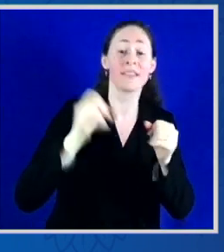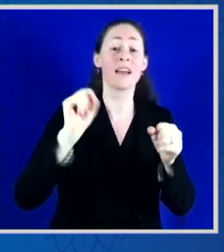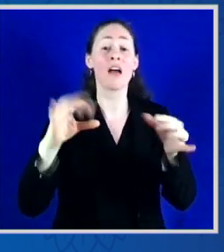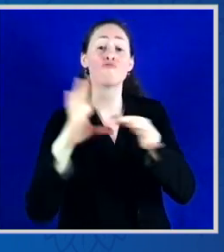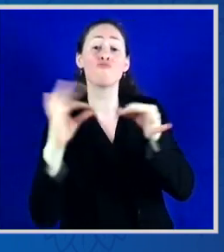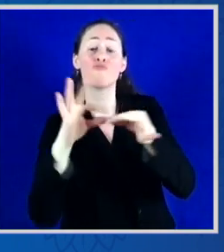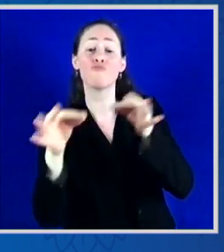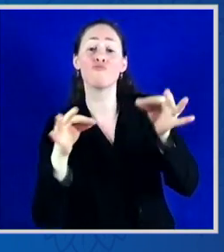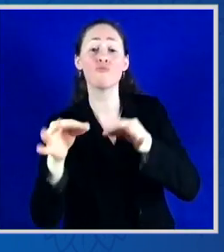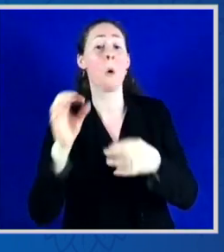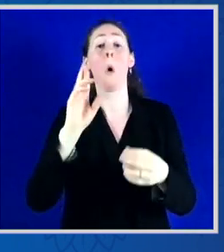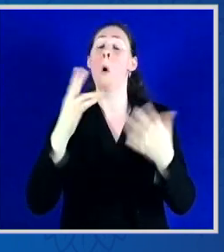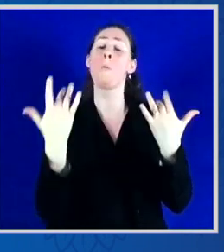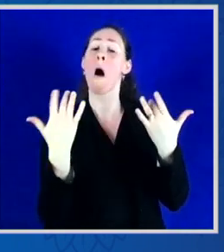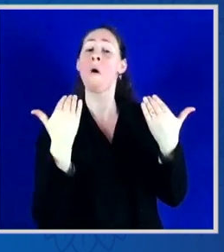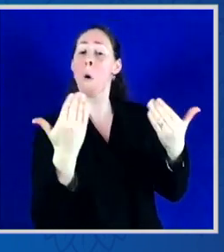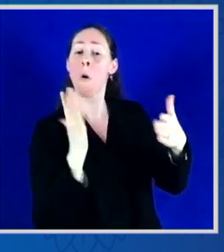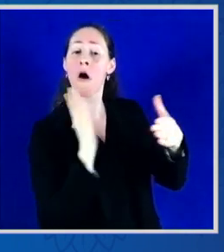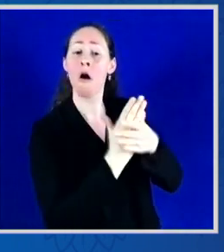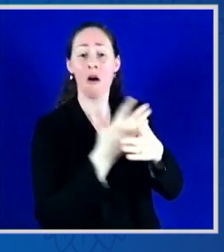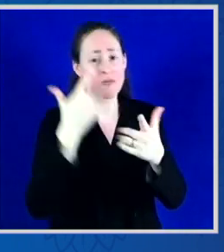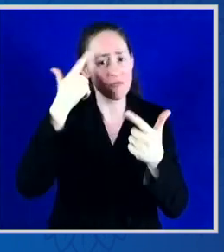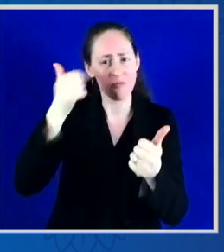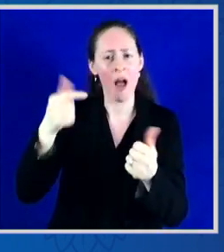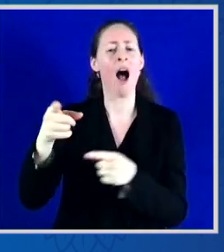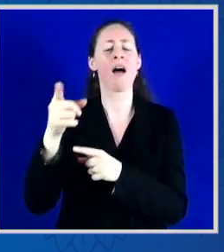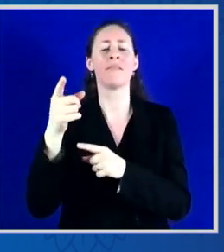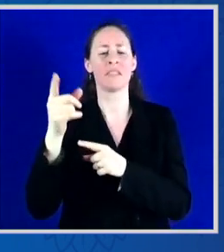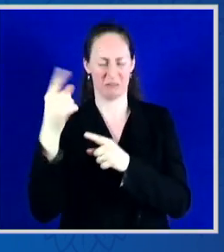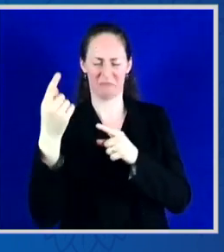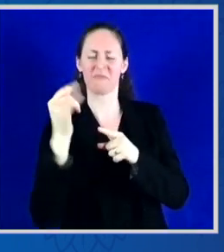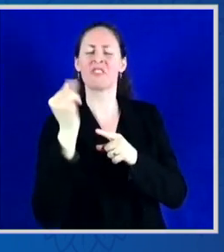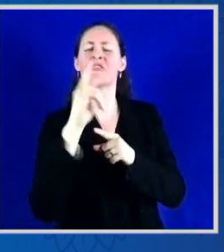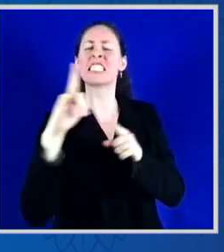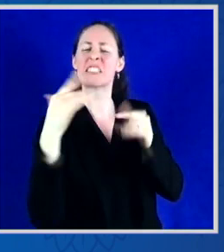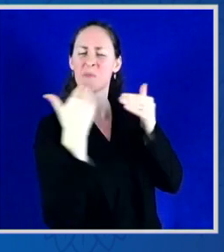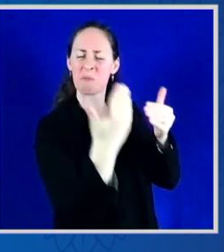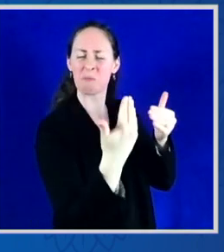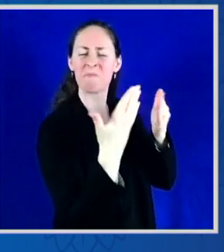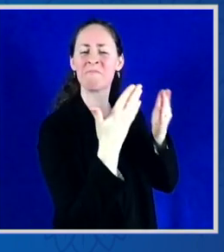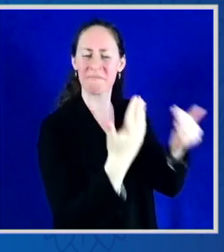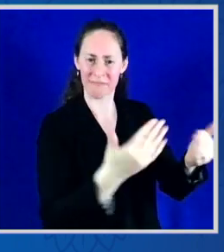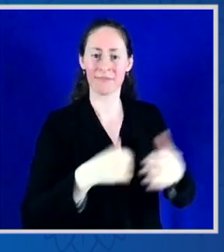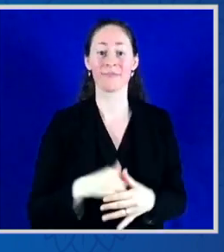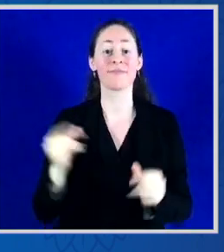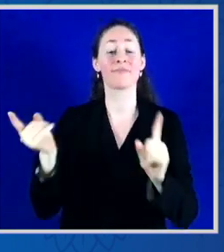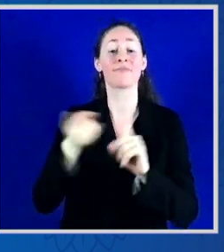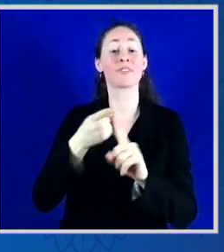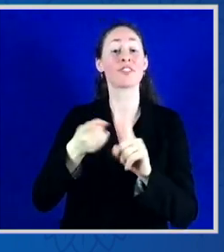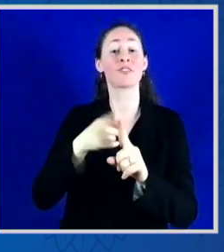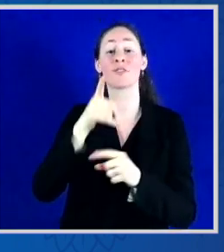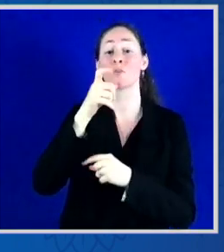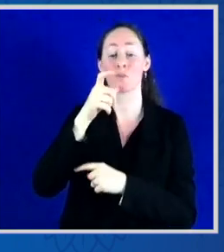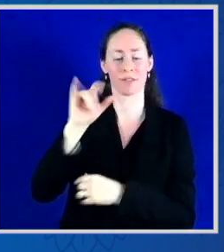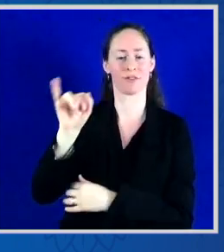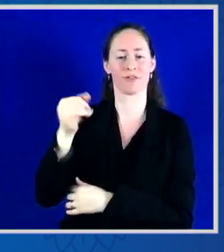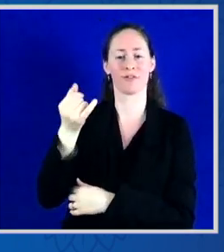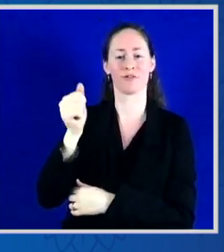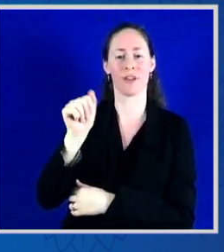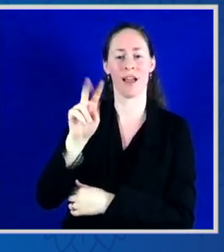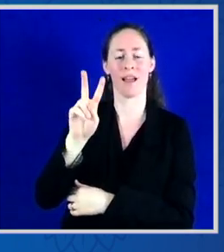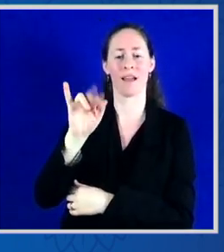So with that, I'll first introduce you to Javier Quiros, a DACA recipient and nurse from Houston,